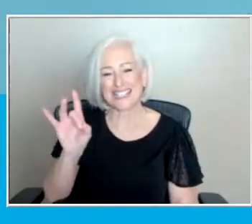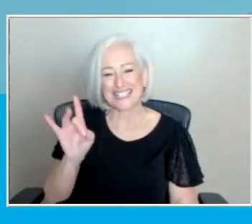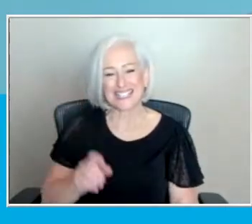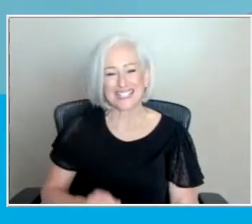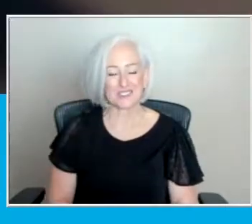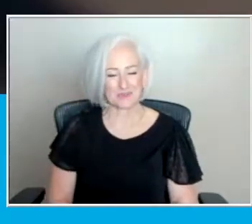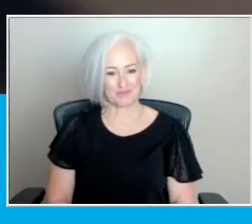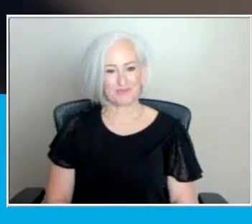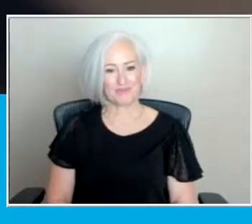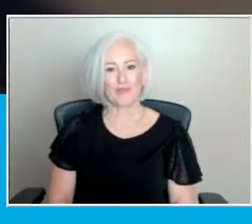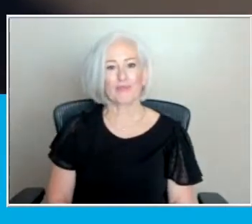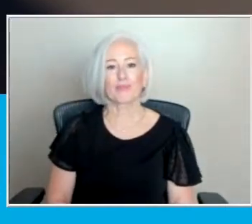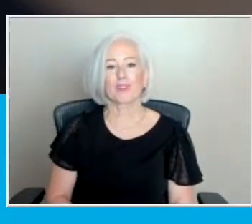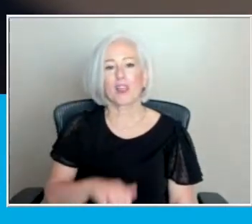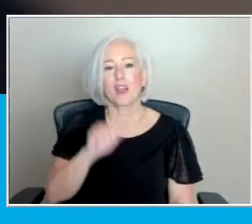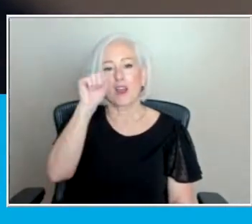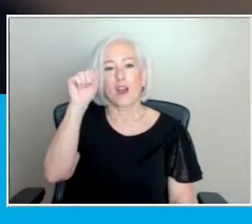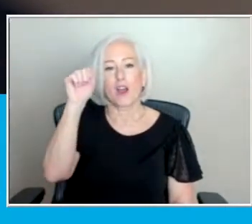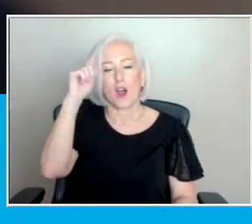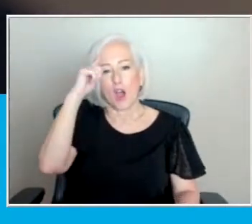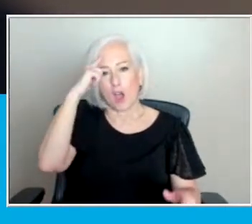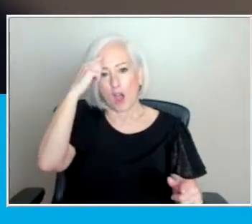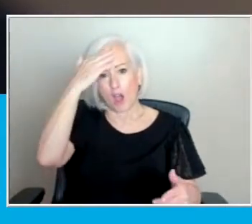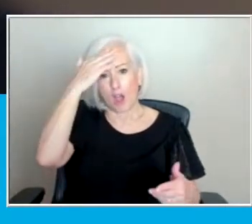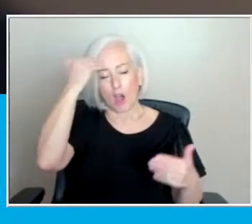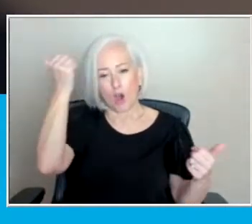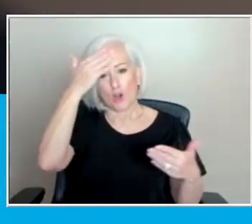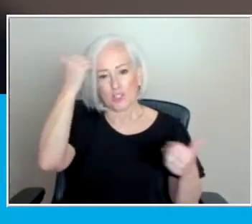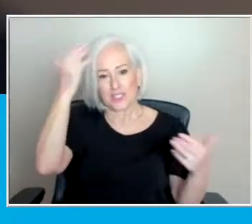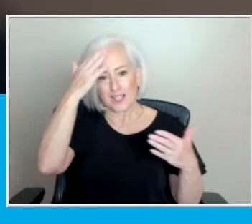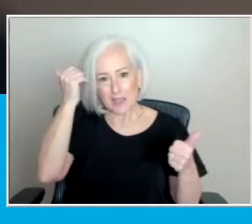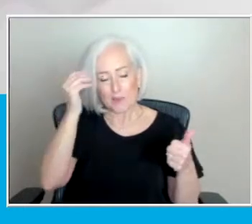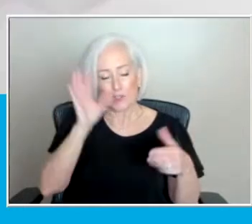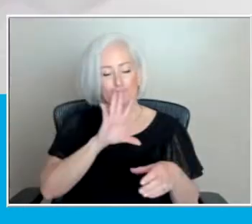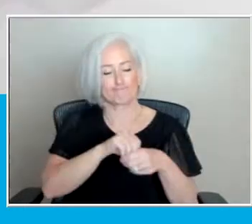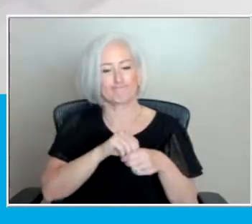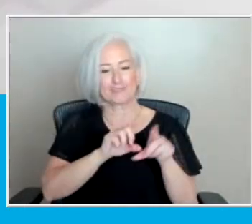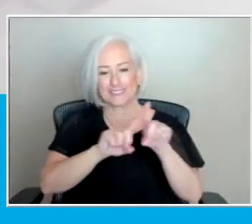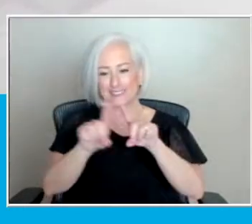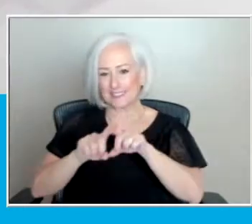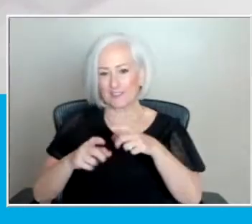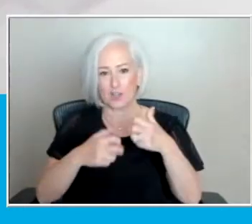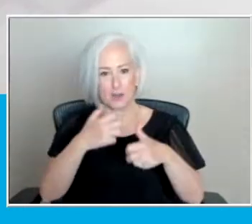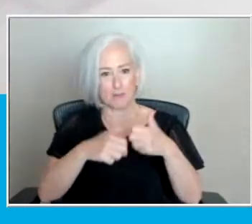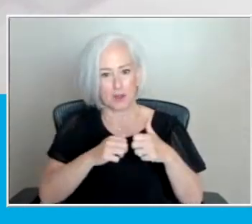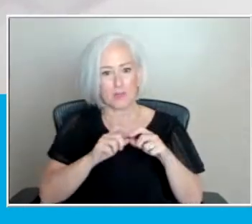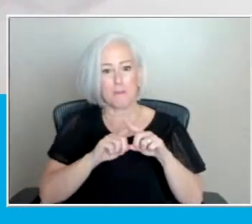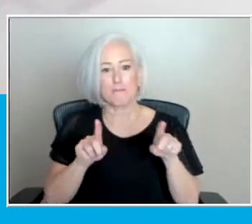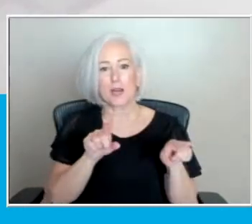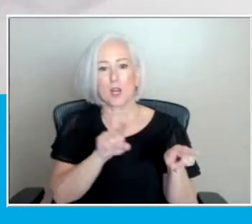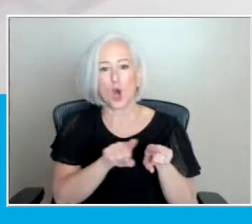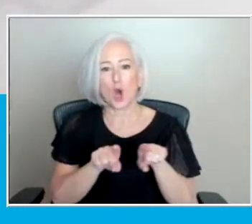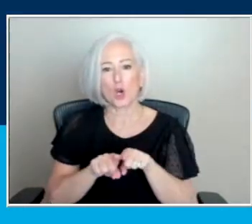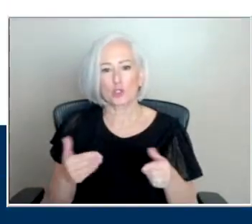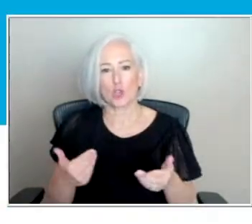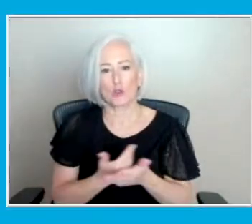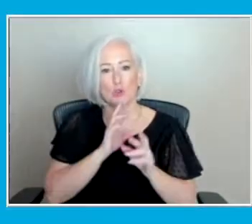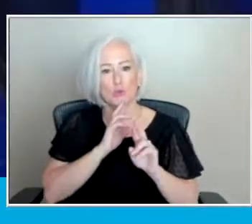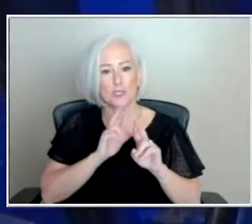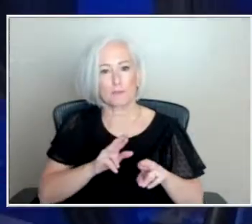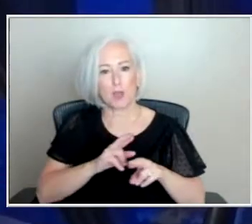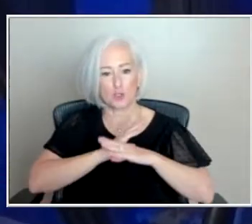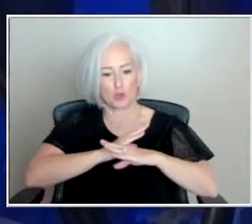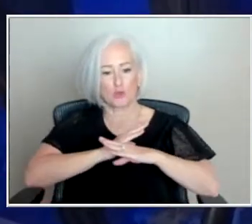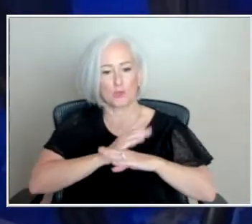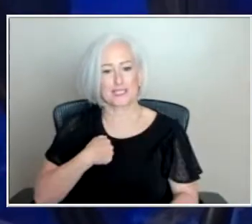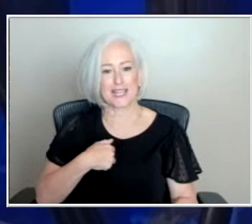To Alzheimer's, it contributes to all kinds of problems, but it's also a fundamental immune response meant to protect us. I'm